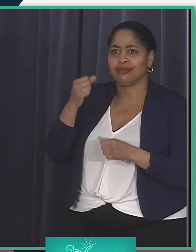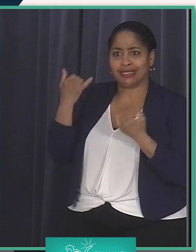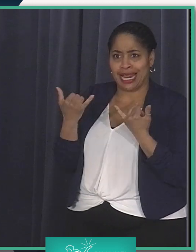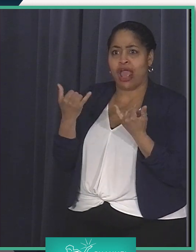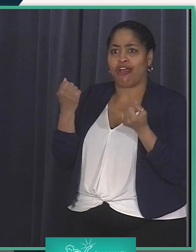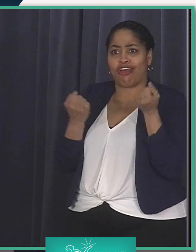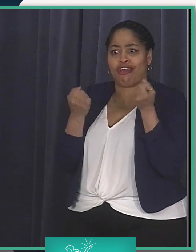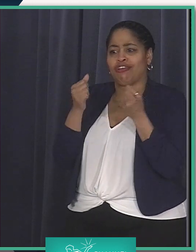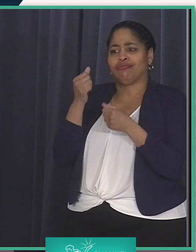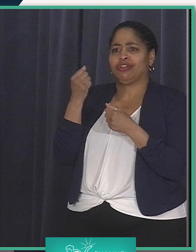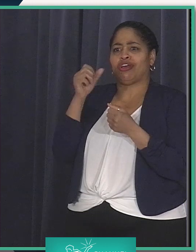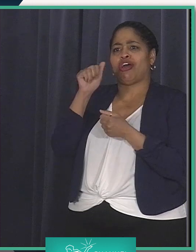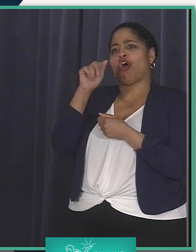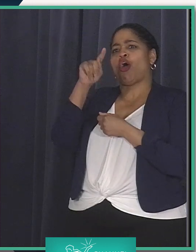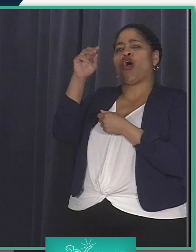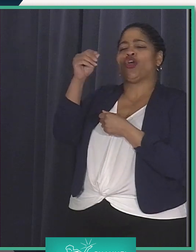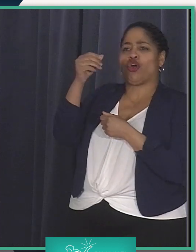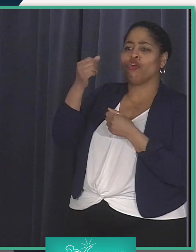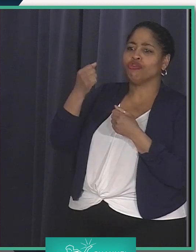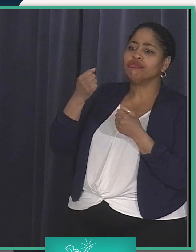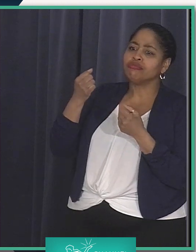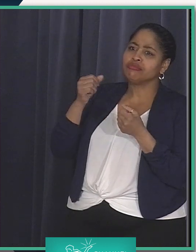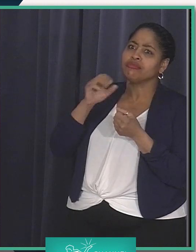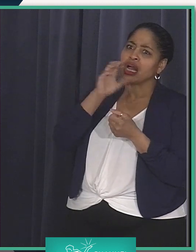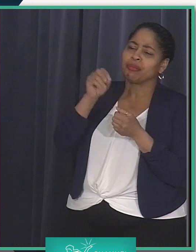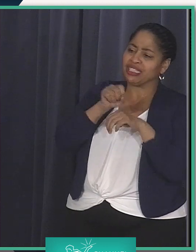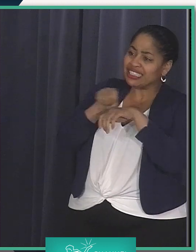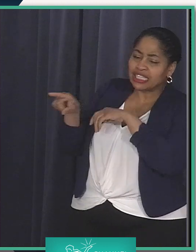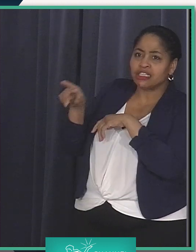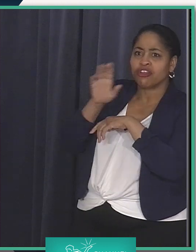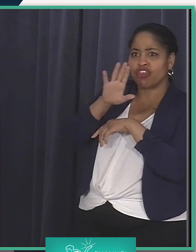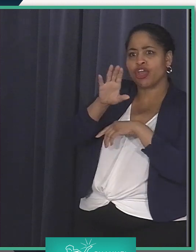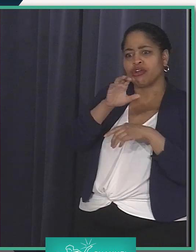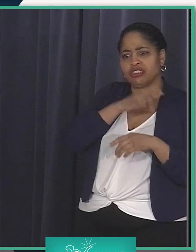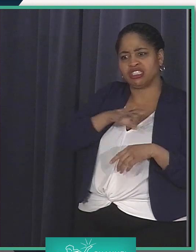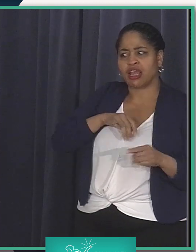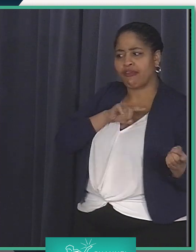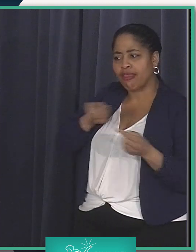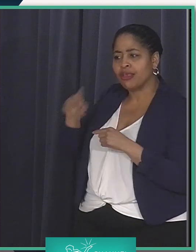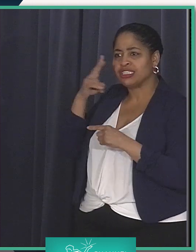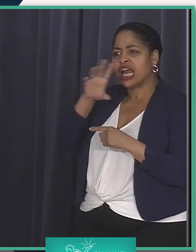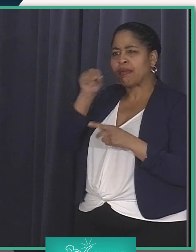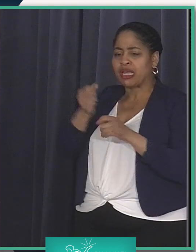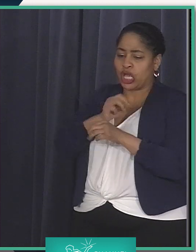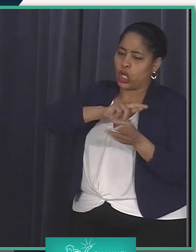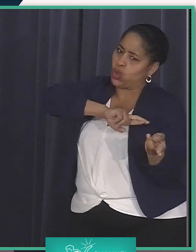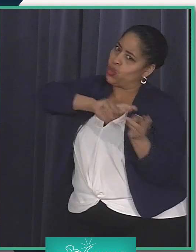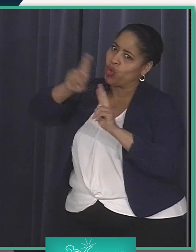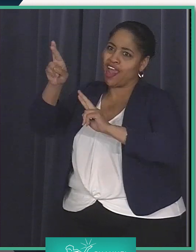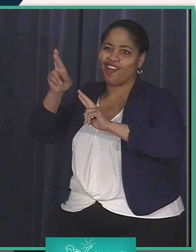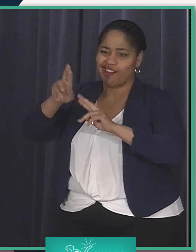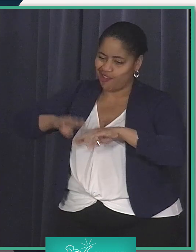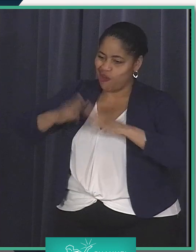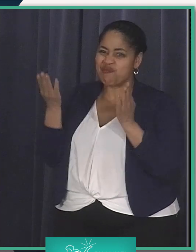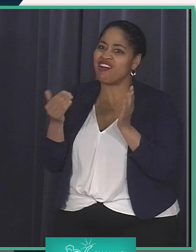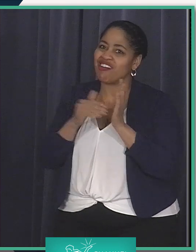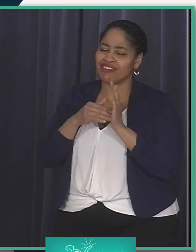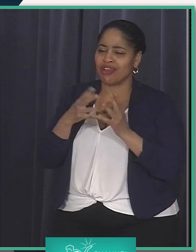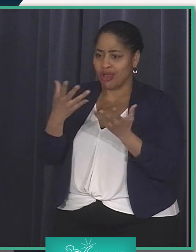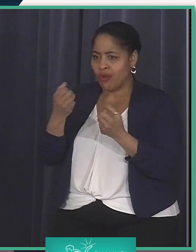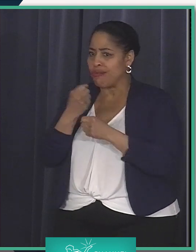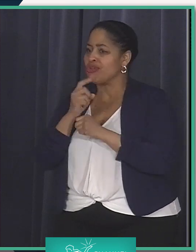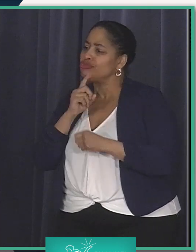starting to send their workers through the fairgrounds. You can see companies getting ready to reopen and wanting to make